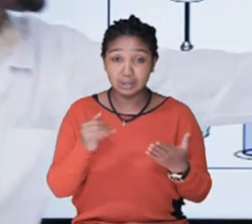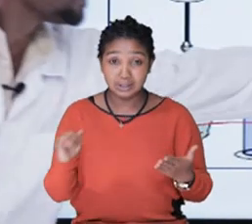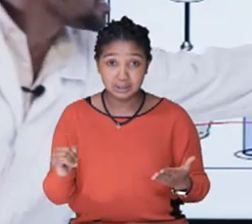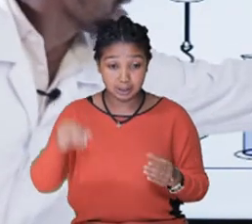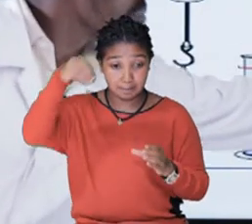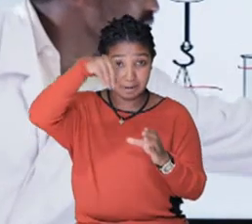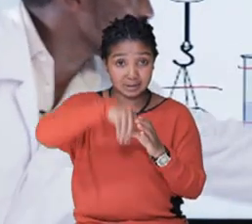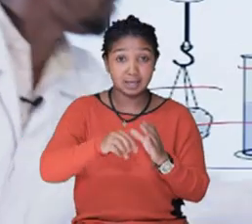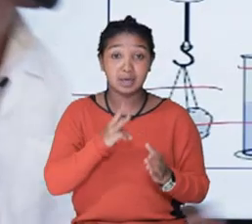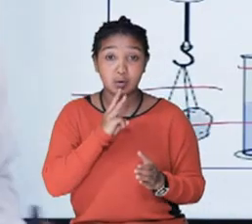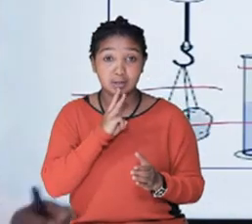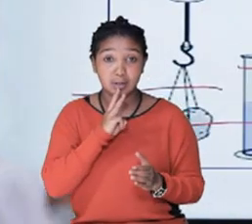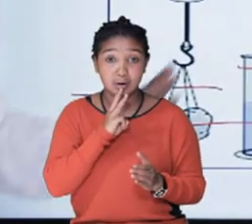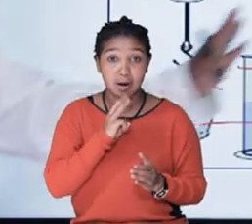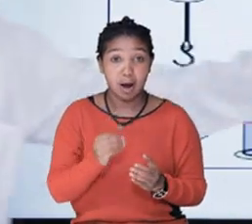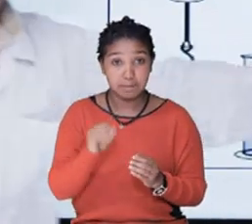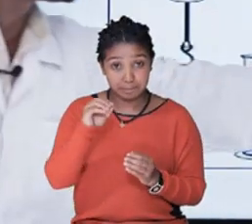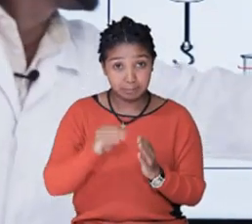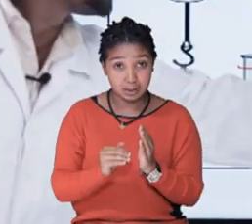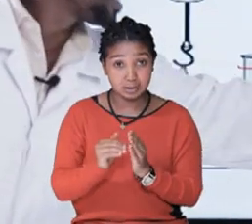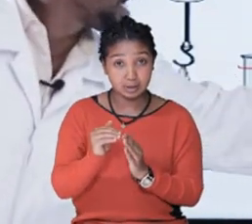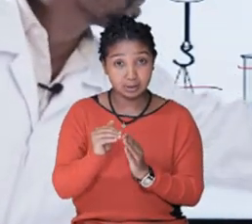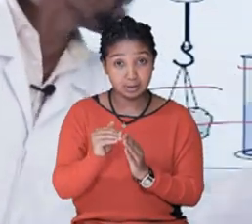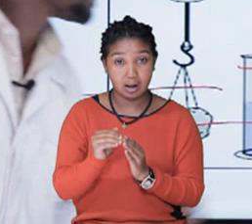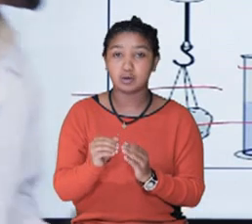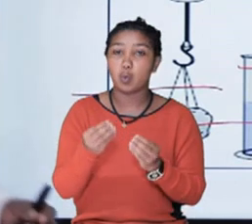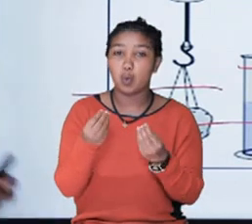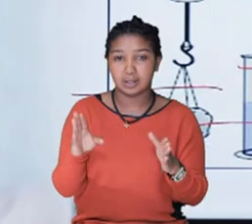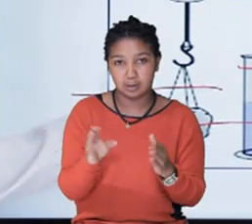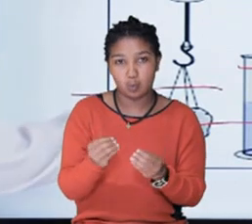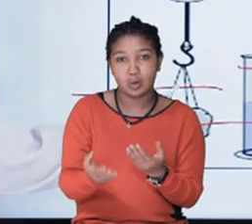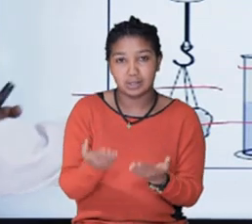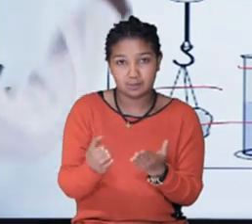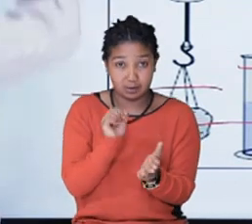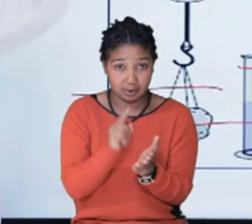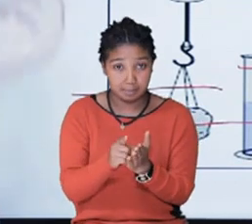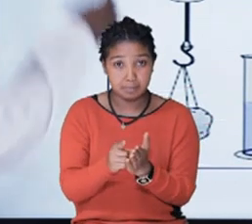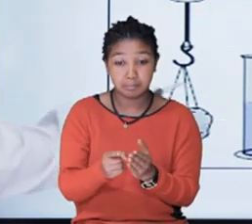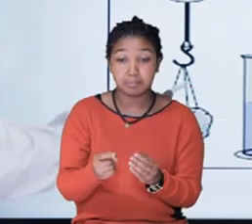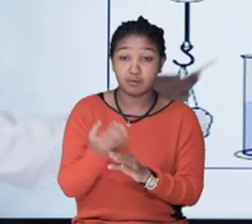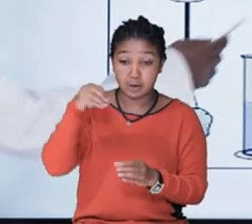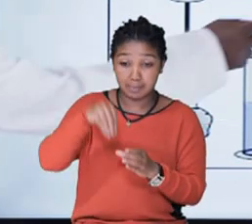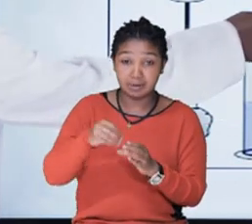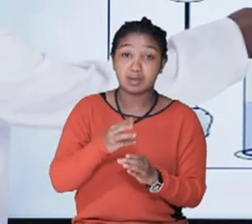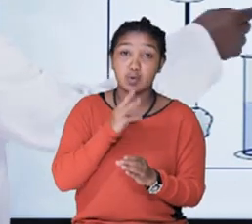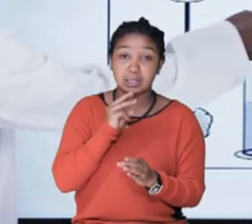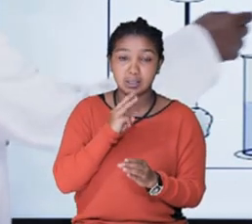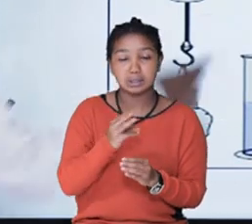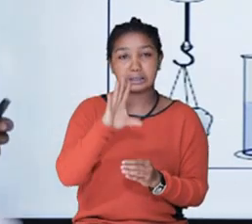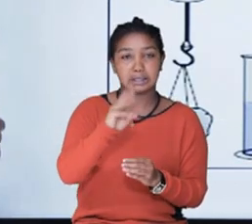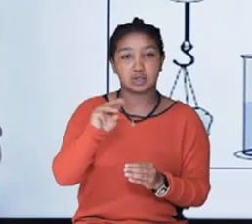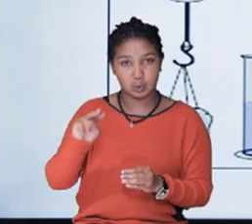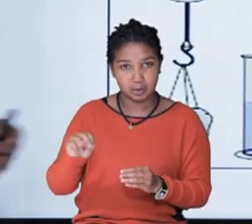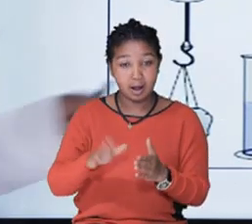an object is immersed in water appears to as weightless. For example, before immersing the water, it has